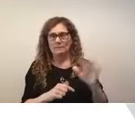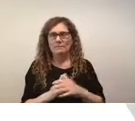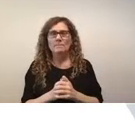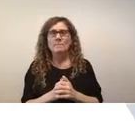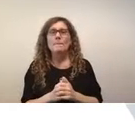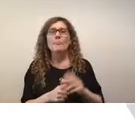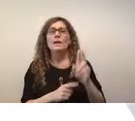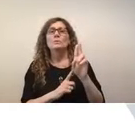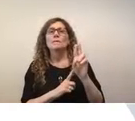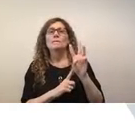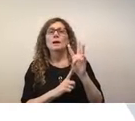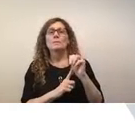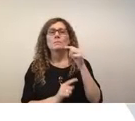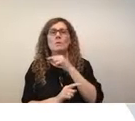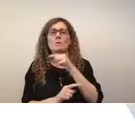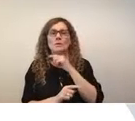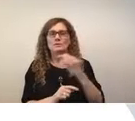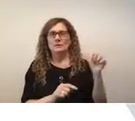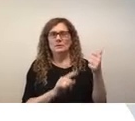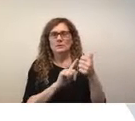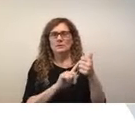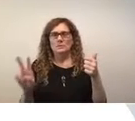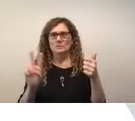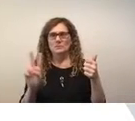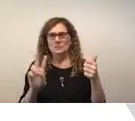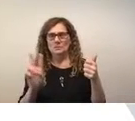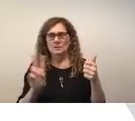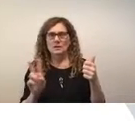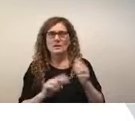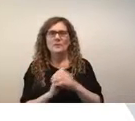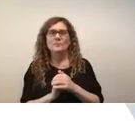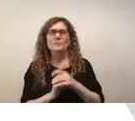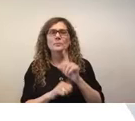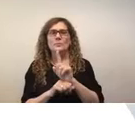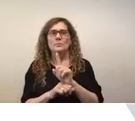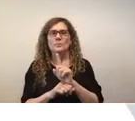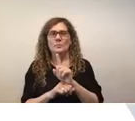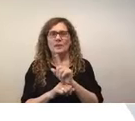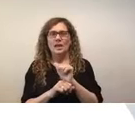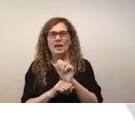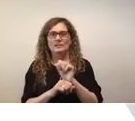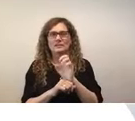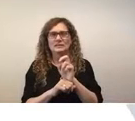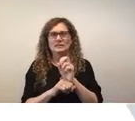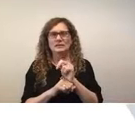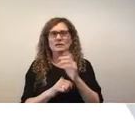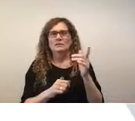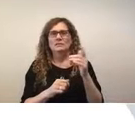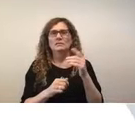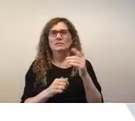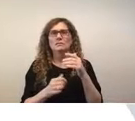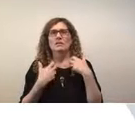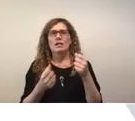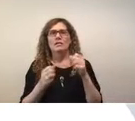Wisconsin-Milwaukee. From 1 to 4 on tomorrow, Wednesday, January 26th at Ascension All Saints Family Health